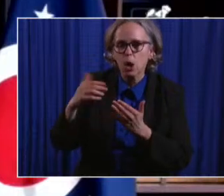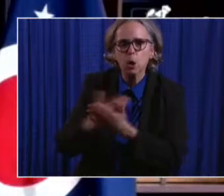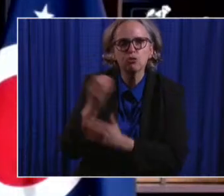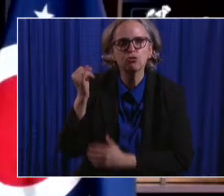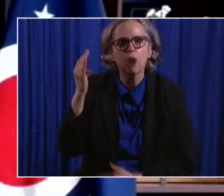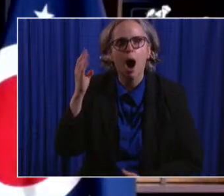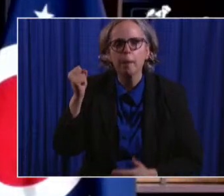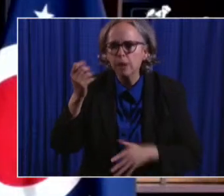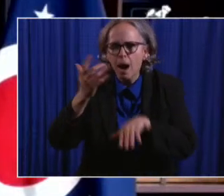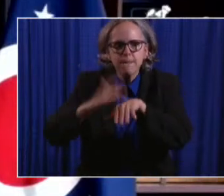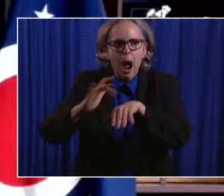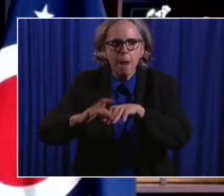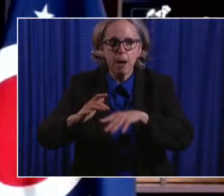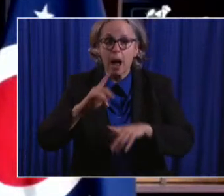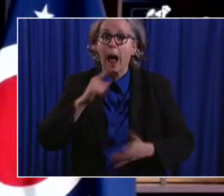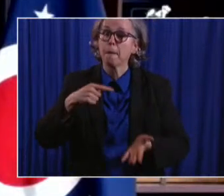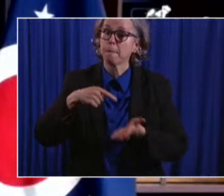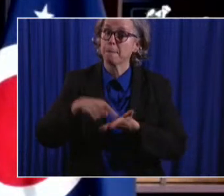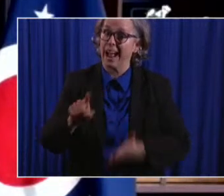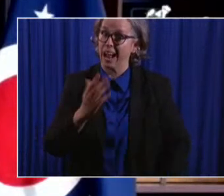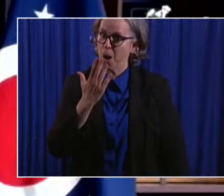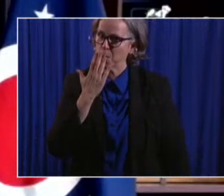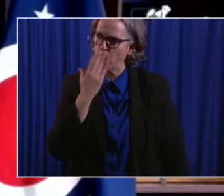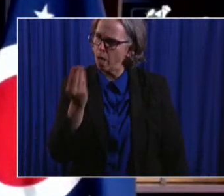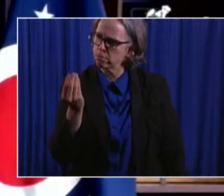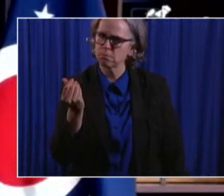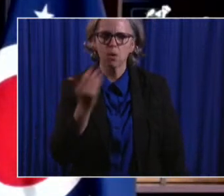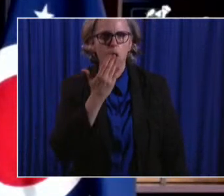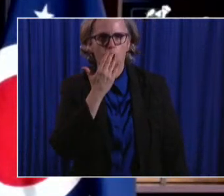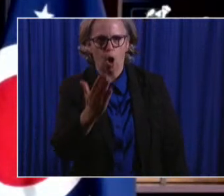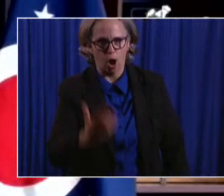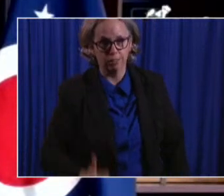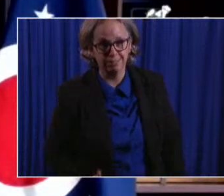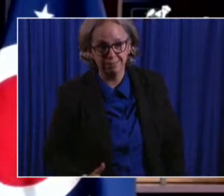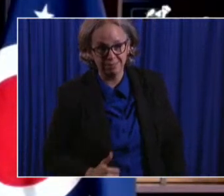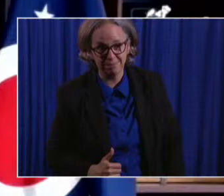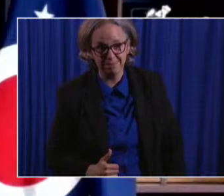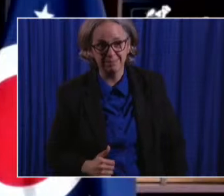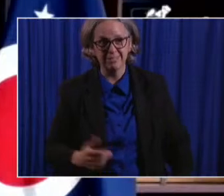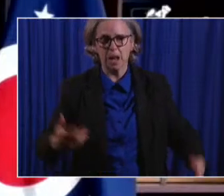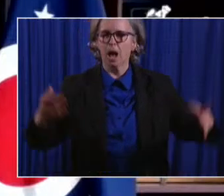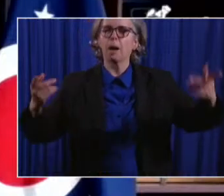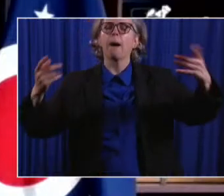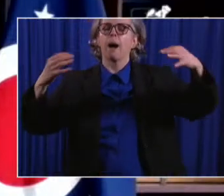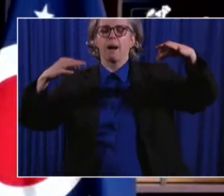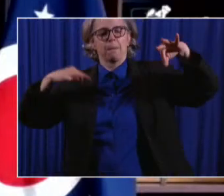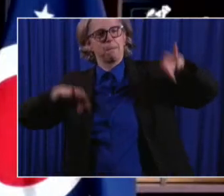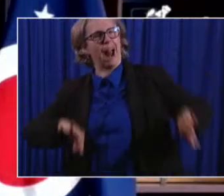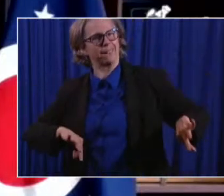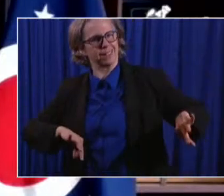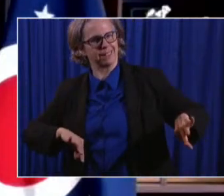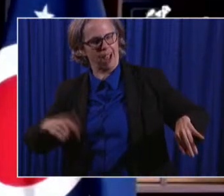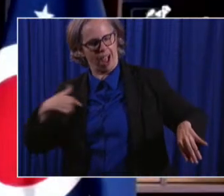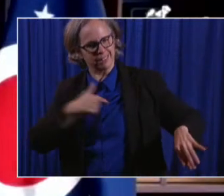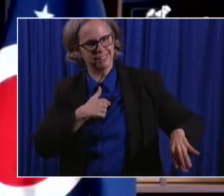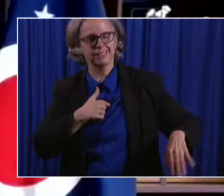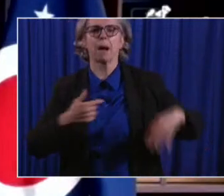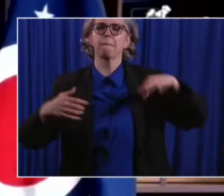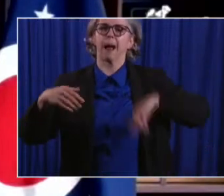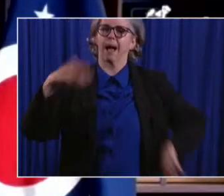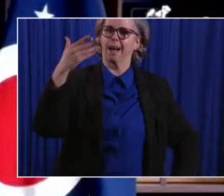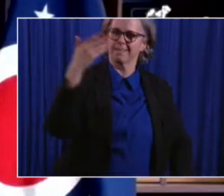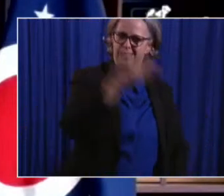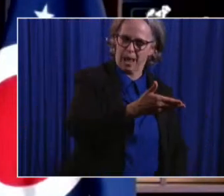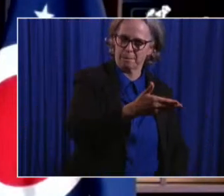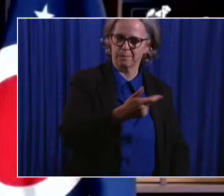Northwest Ohio. And the net benefit is everybody wins. Peloton's customers, the people of Northwest Ohio, our state, and